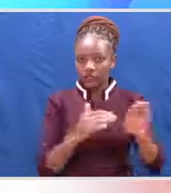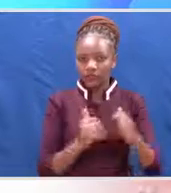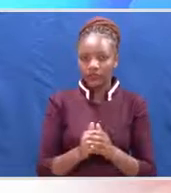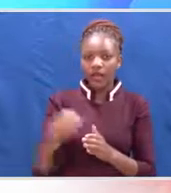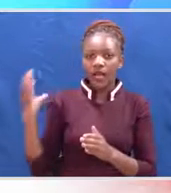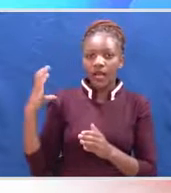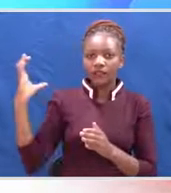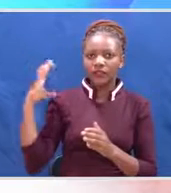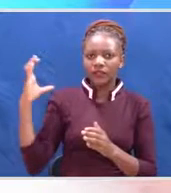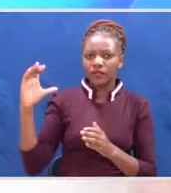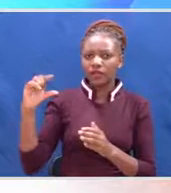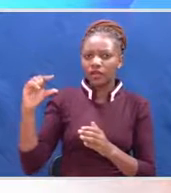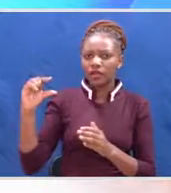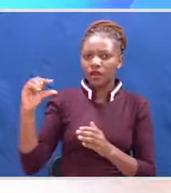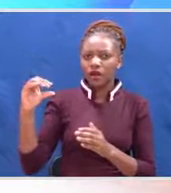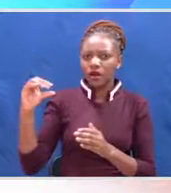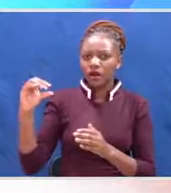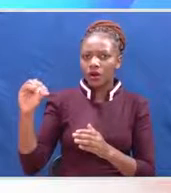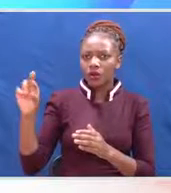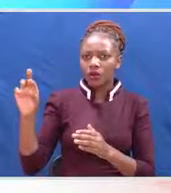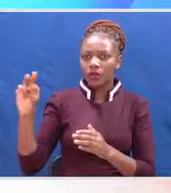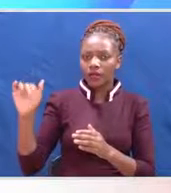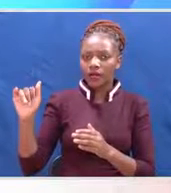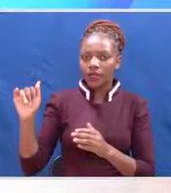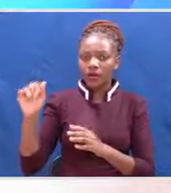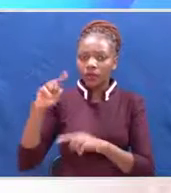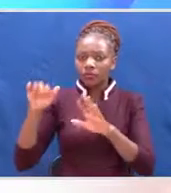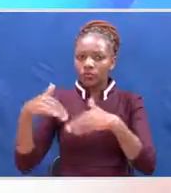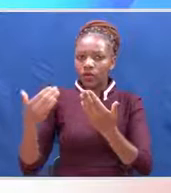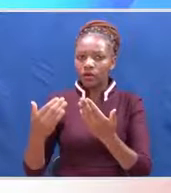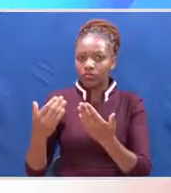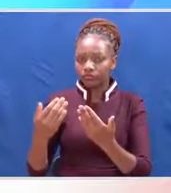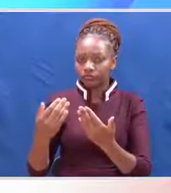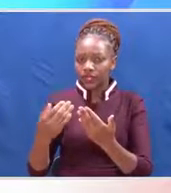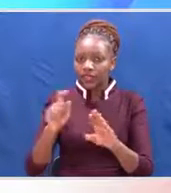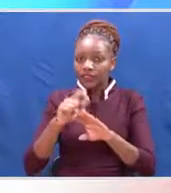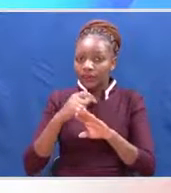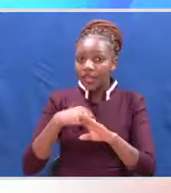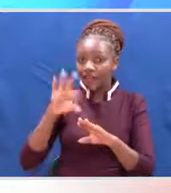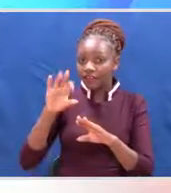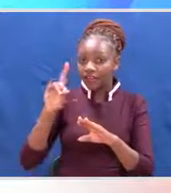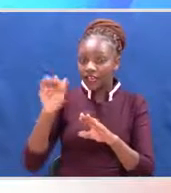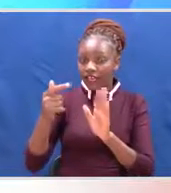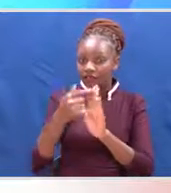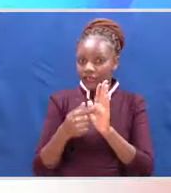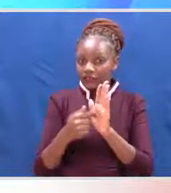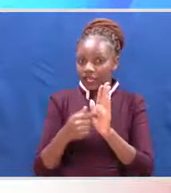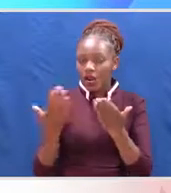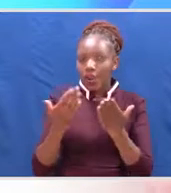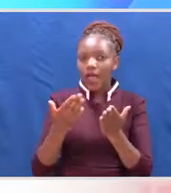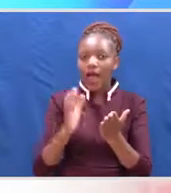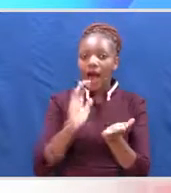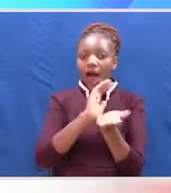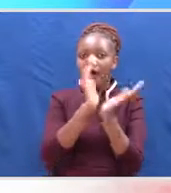Champions Gor Mahia was served a 4-3 beating by Kariobangi Sharks in an FKF Premier League thriller at the Kasarani